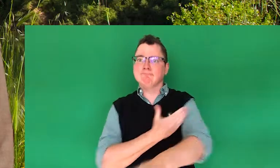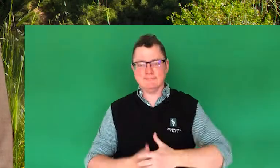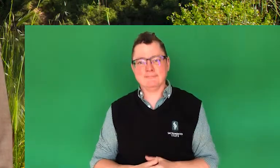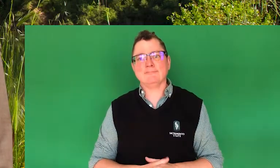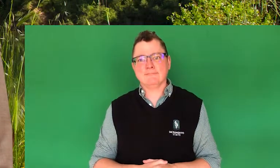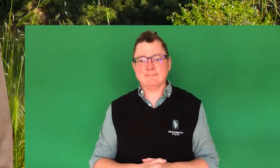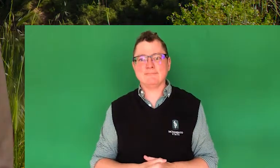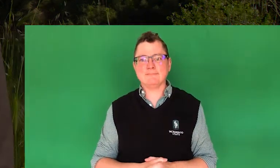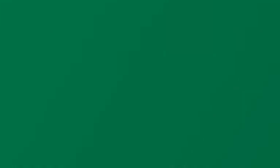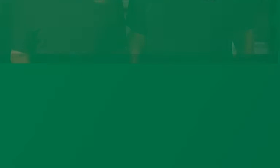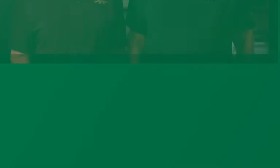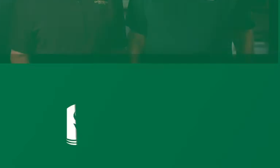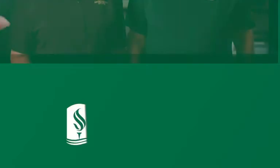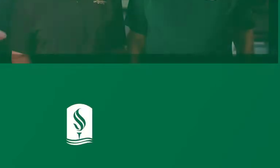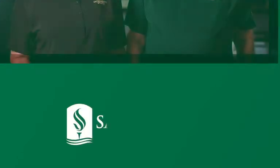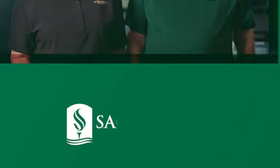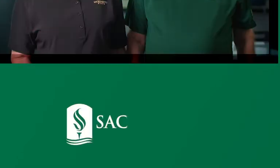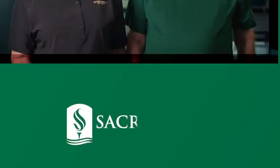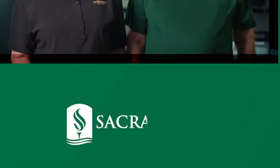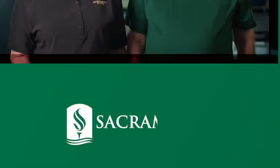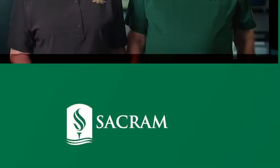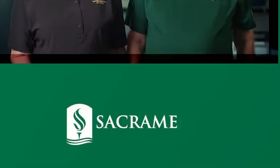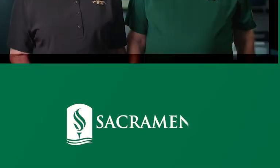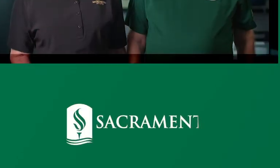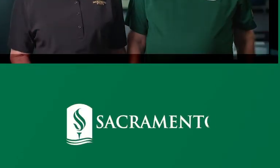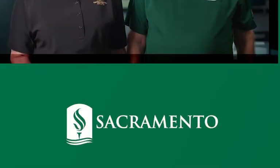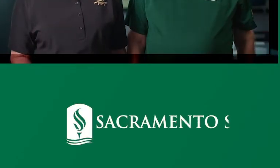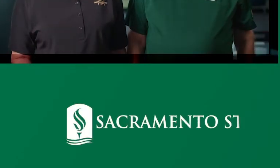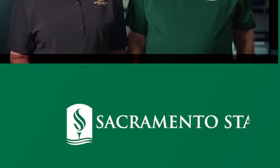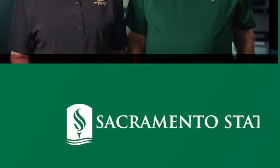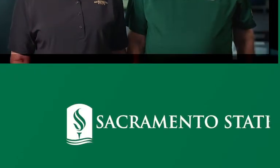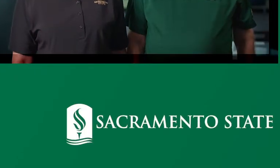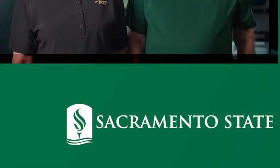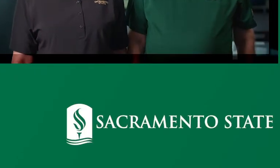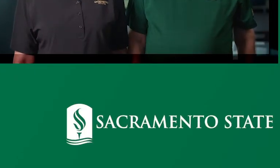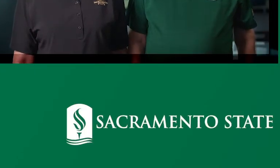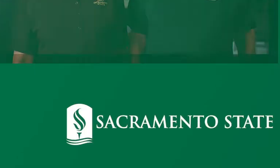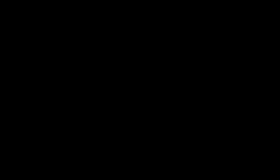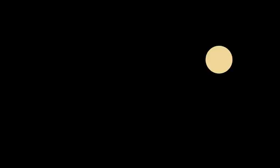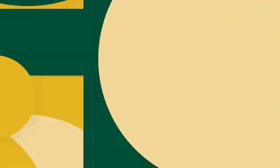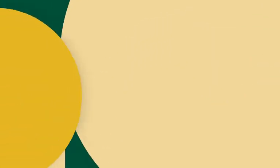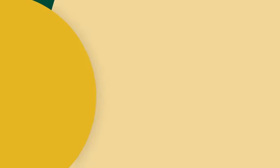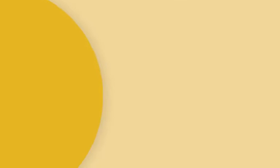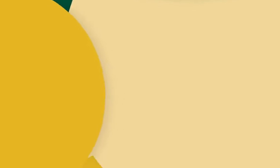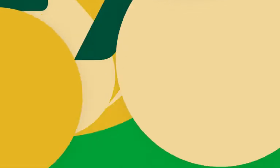in the lives of our students. Coming up after our commercial break, stay tuned for an interview with President and Jody Nelson.